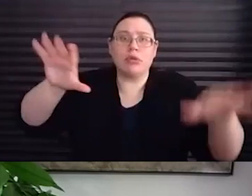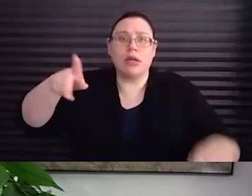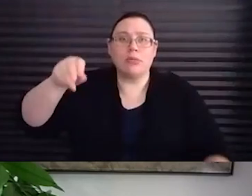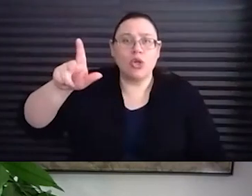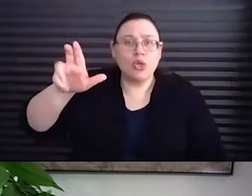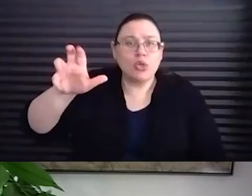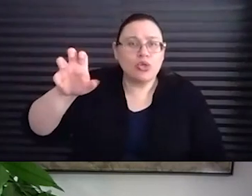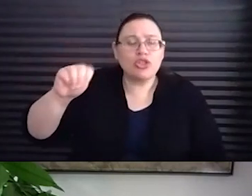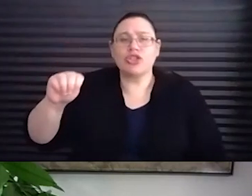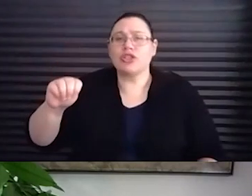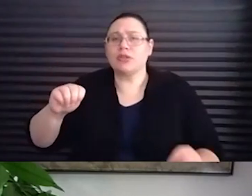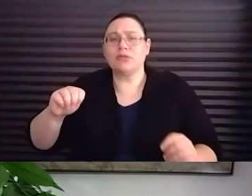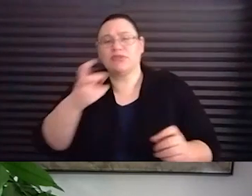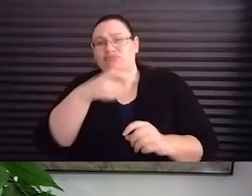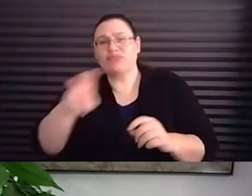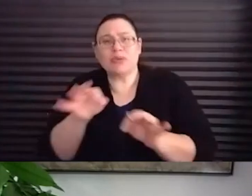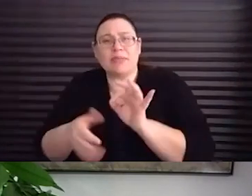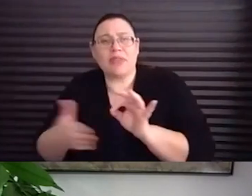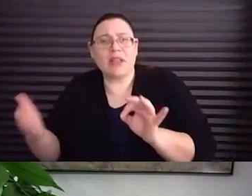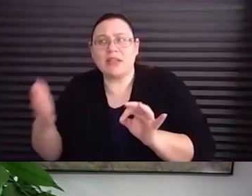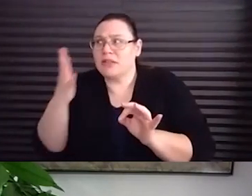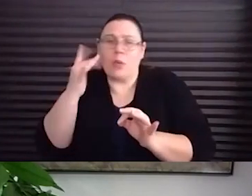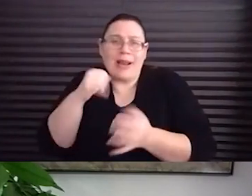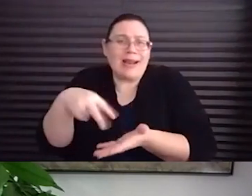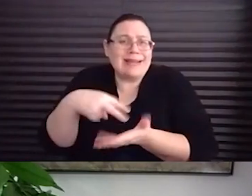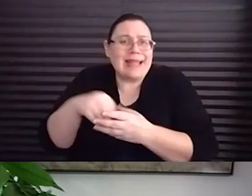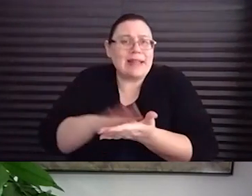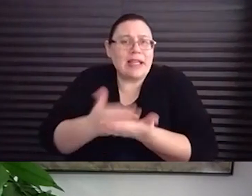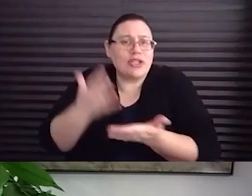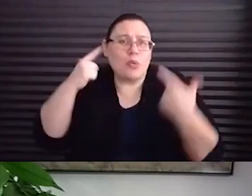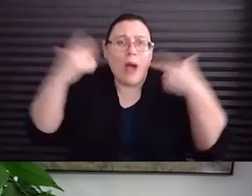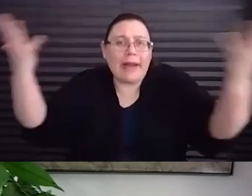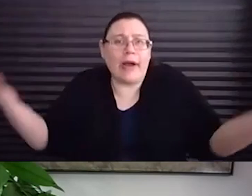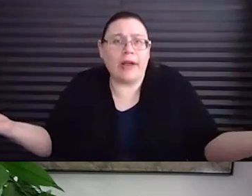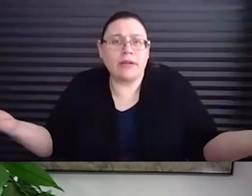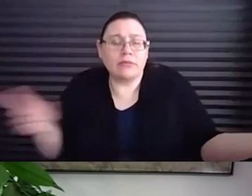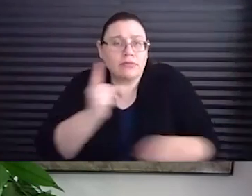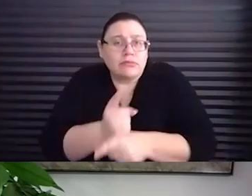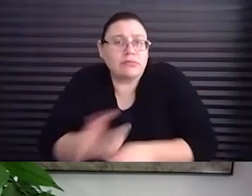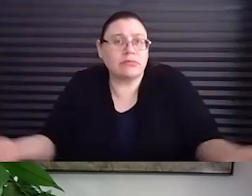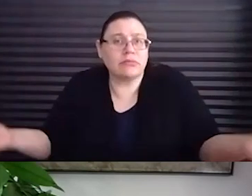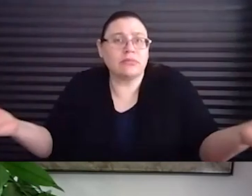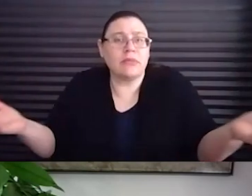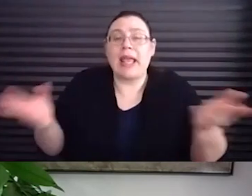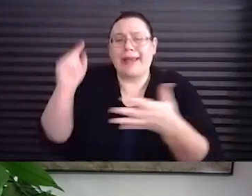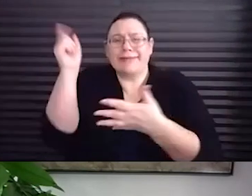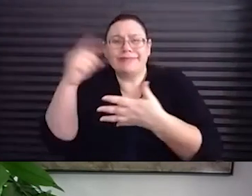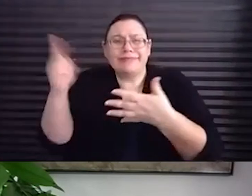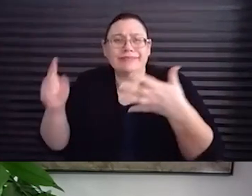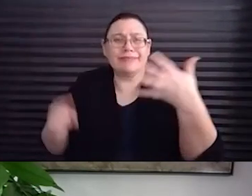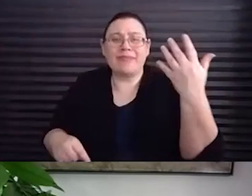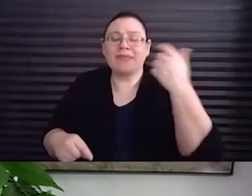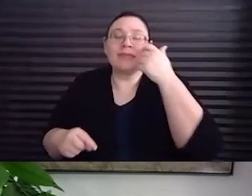inventing, going to simple things. Why not dancing in the kitchen? Sure, and all these things.